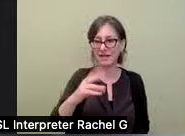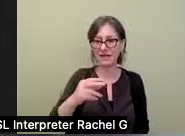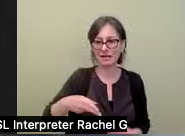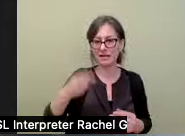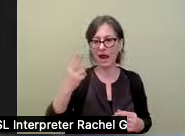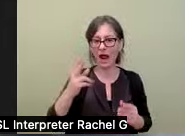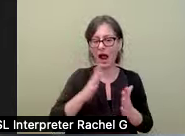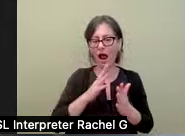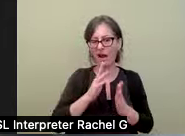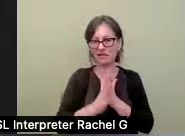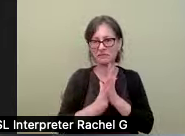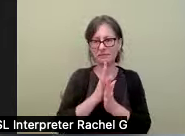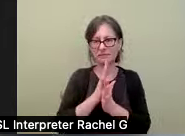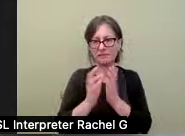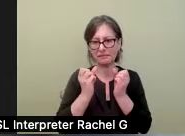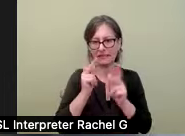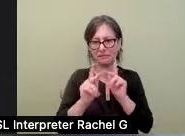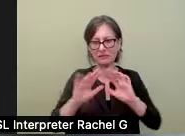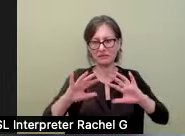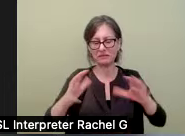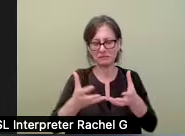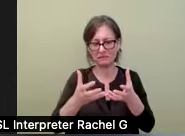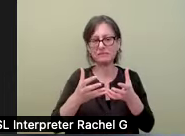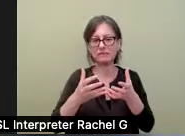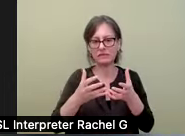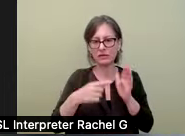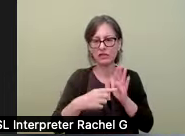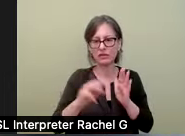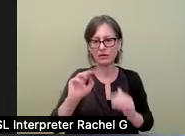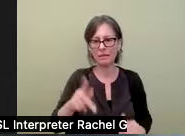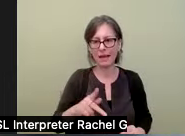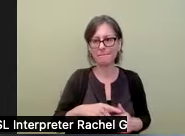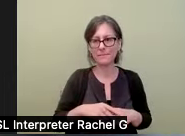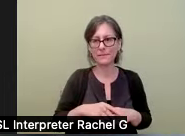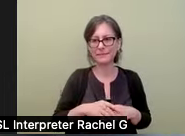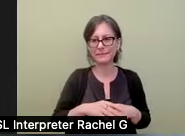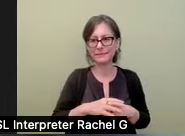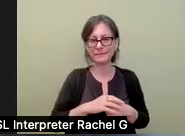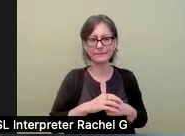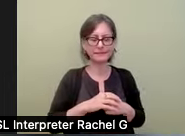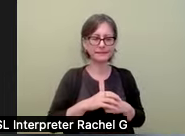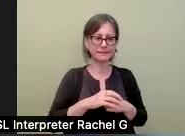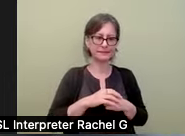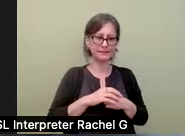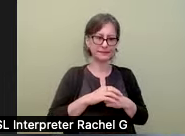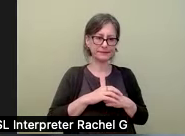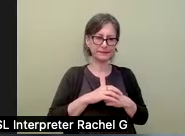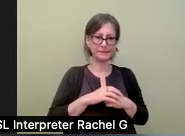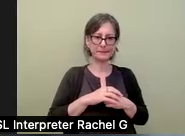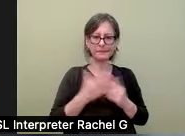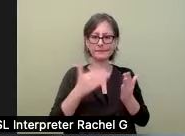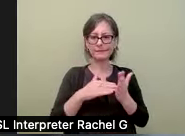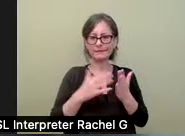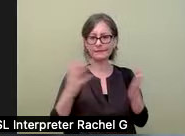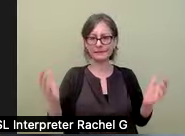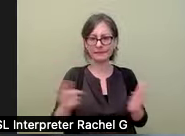populated coastal areas that show you a map of how you can get out of the area. Okay, next slide. So again, we encourage you